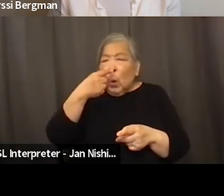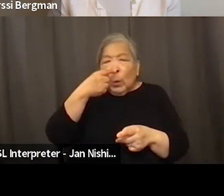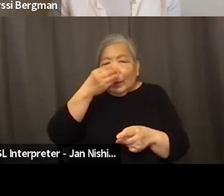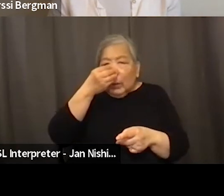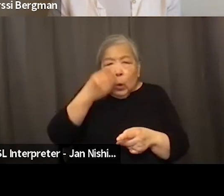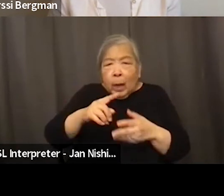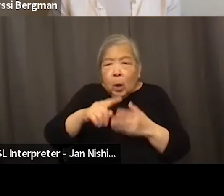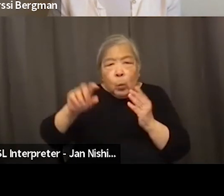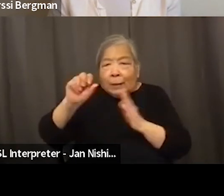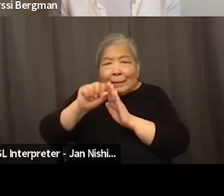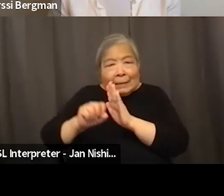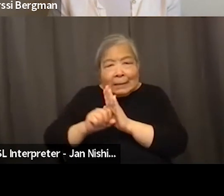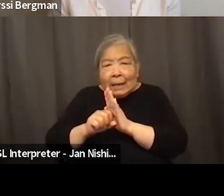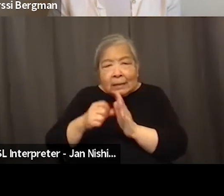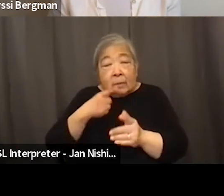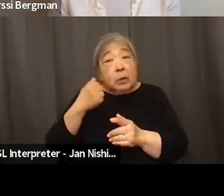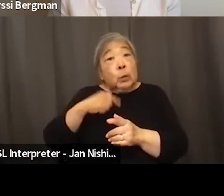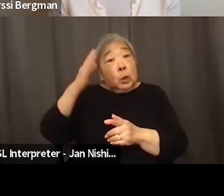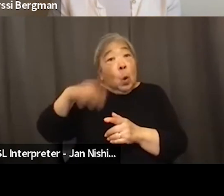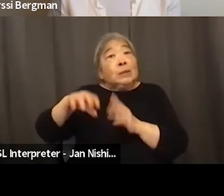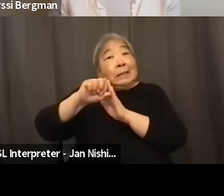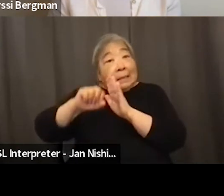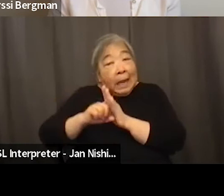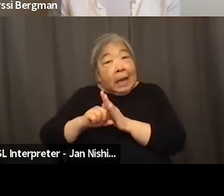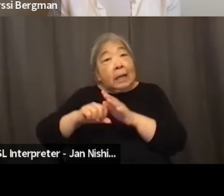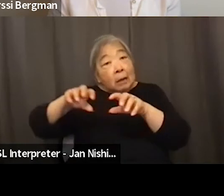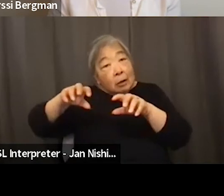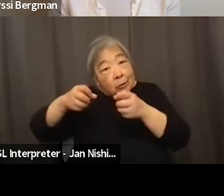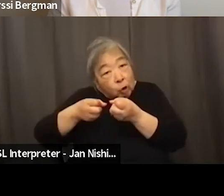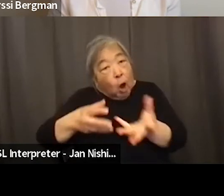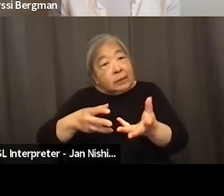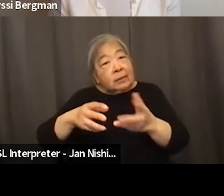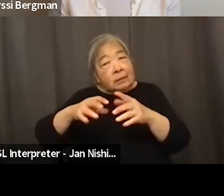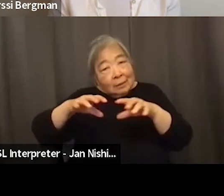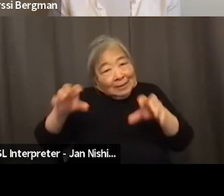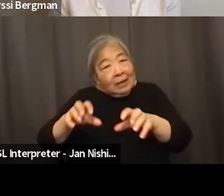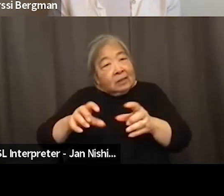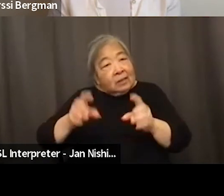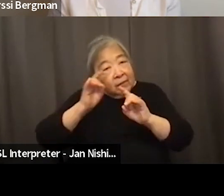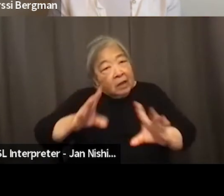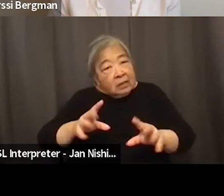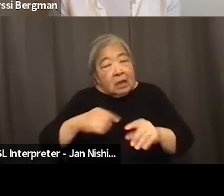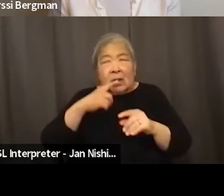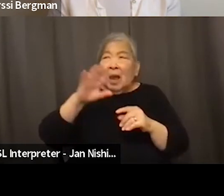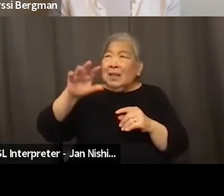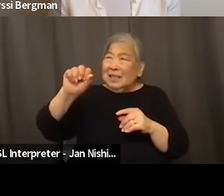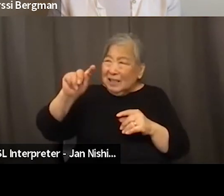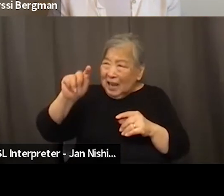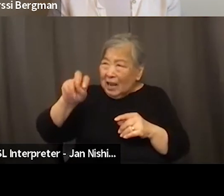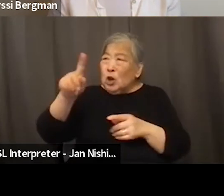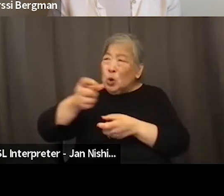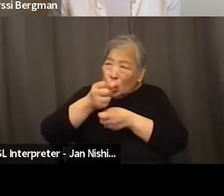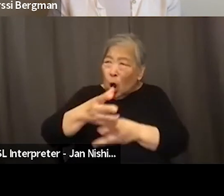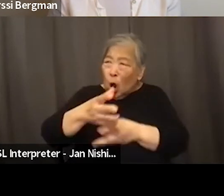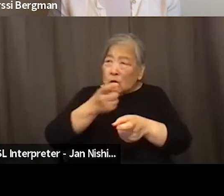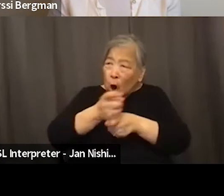says, because we know the state is a perpetrator of violence. I'm not gonna say, hey, state, recognize me. I'm gonna say, state, you caused some harm. We're gonna